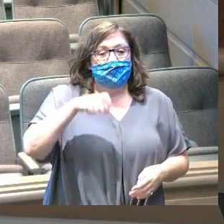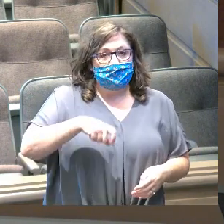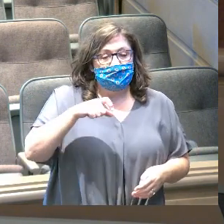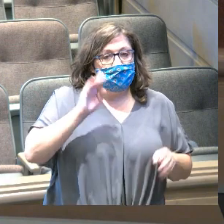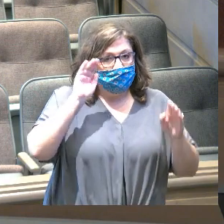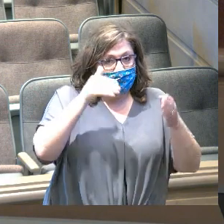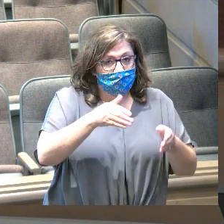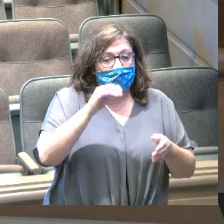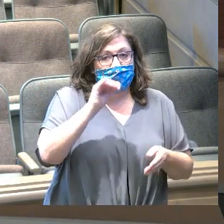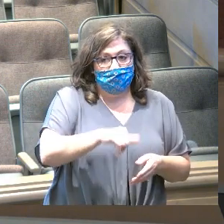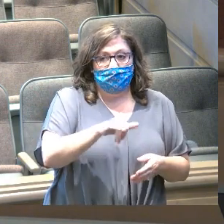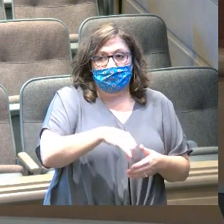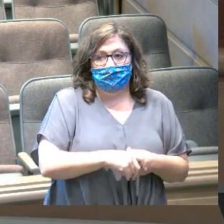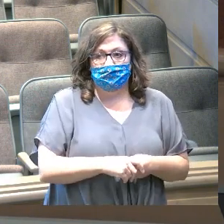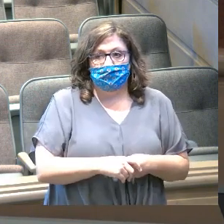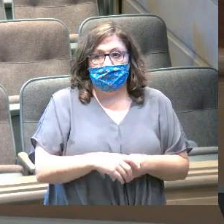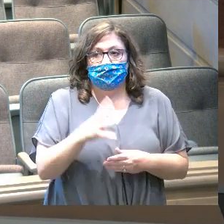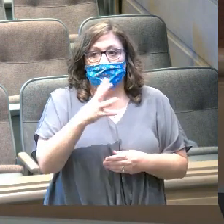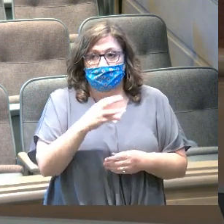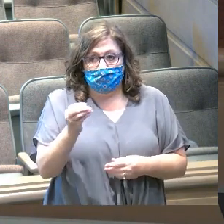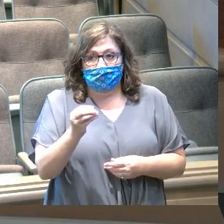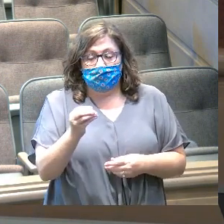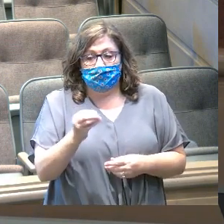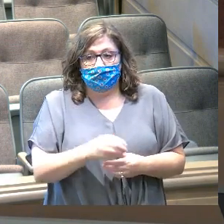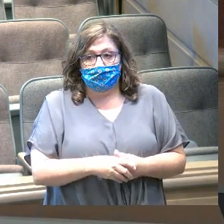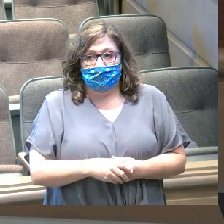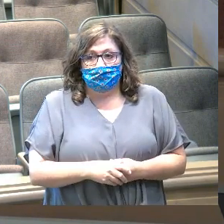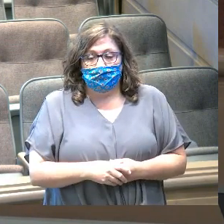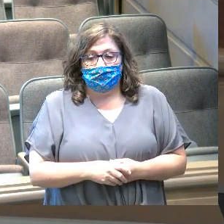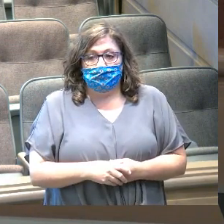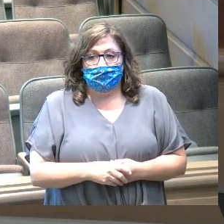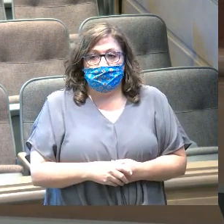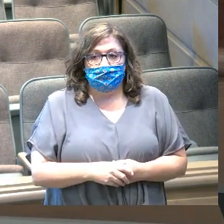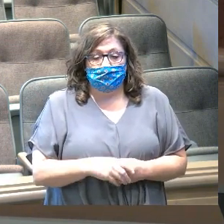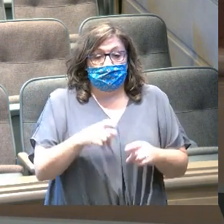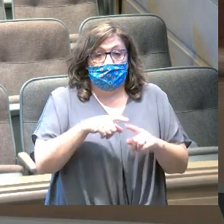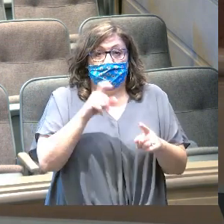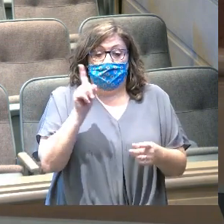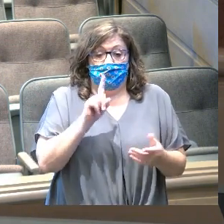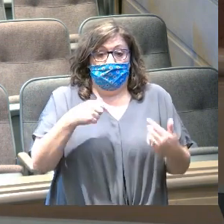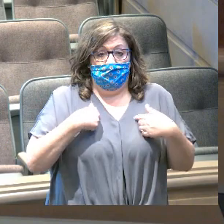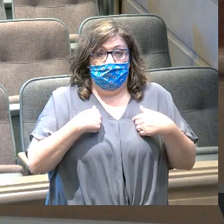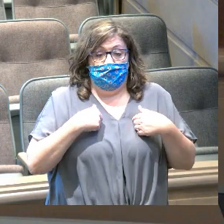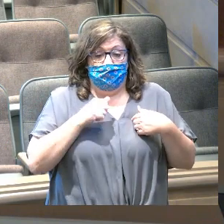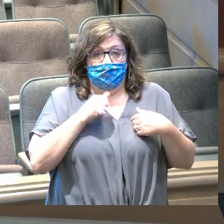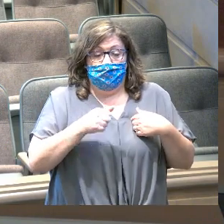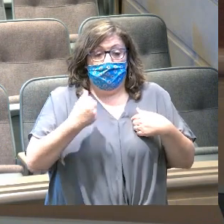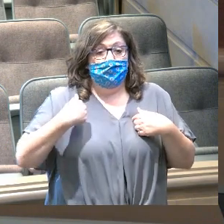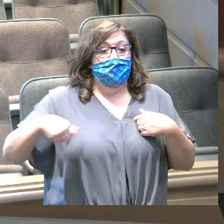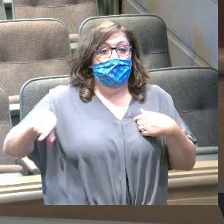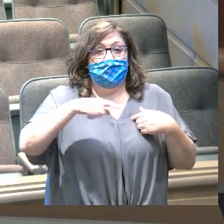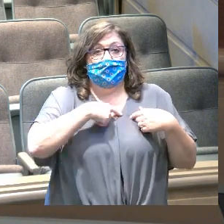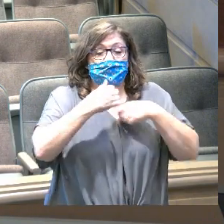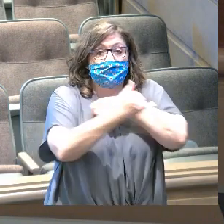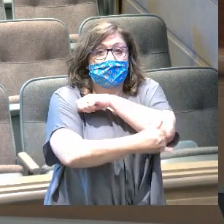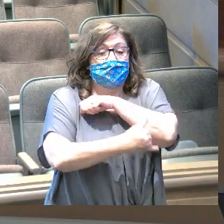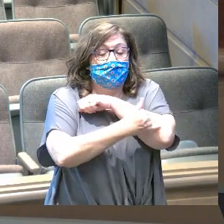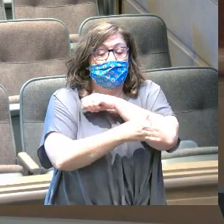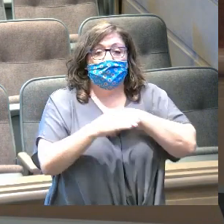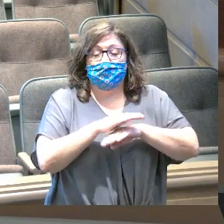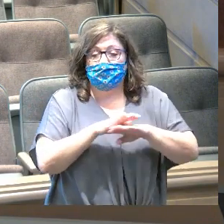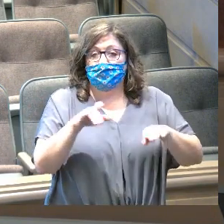about. Likewise, from where I sit, we as a nation do not need to